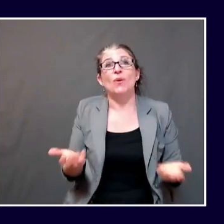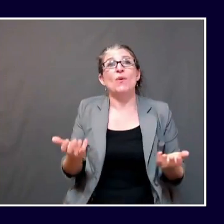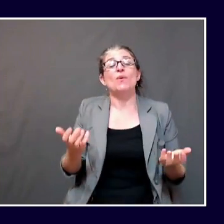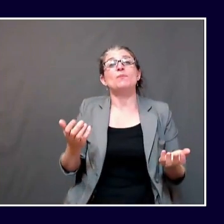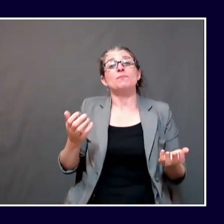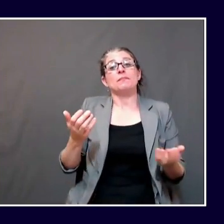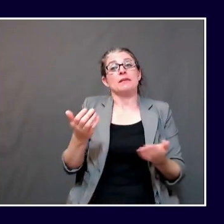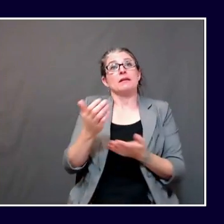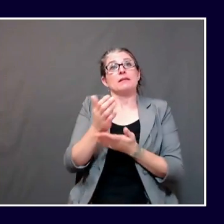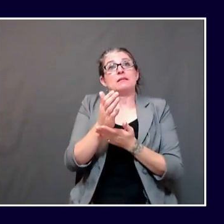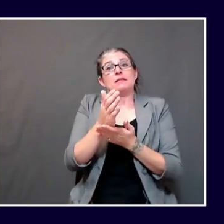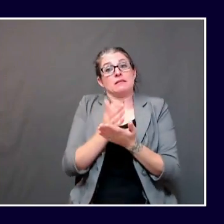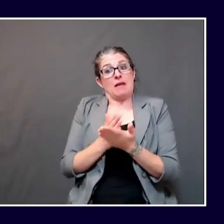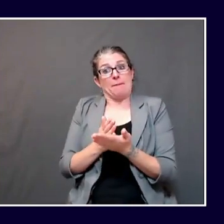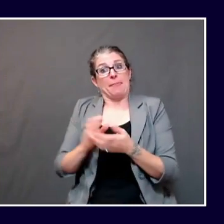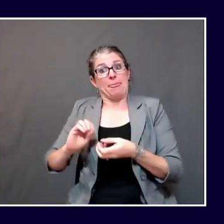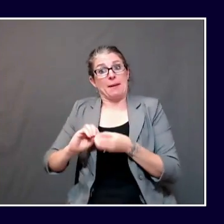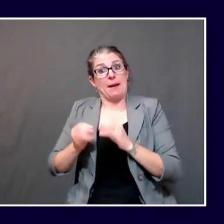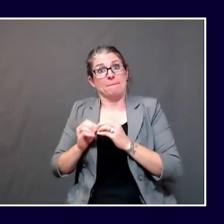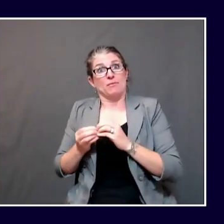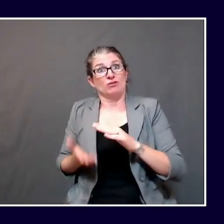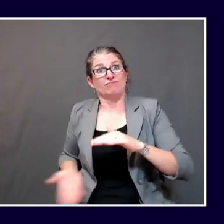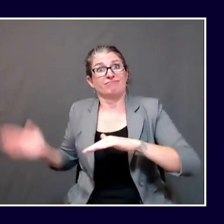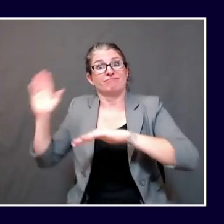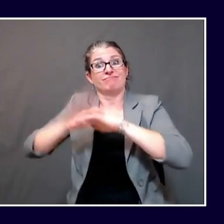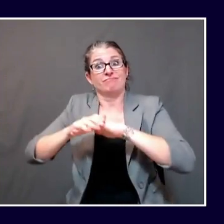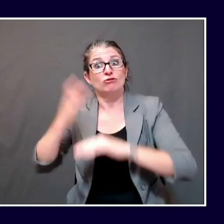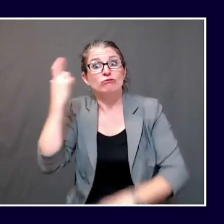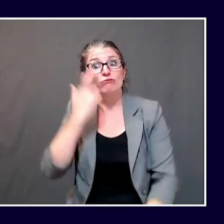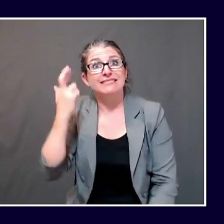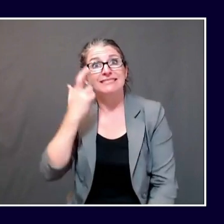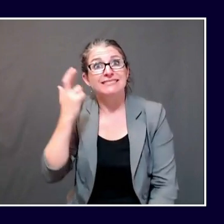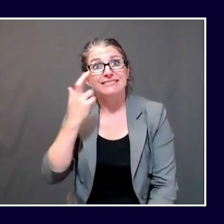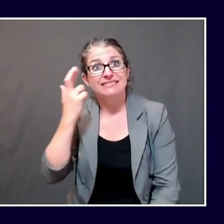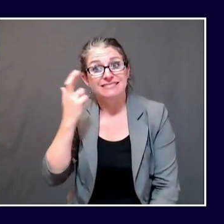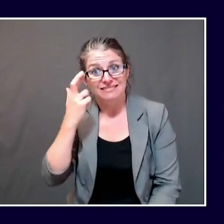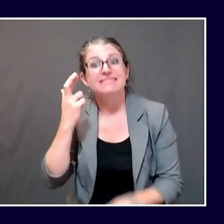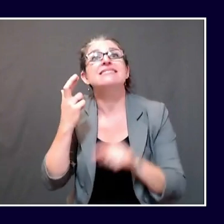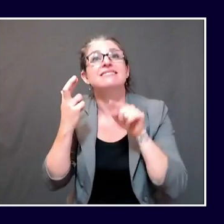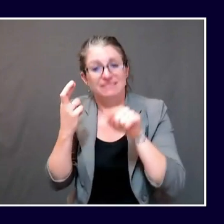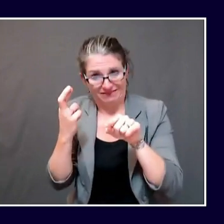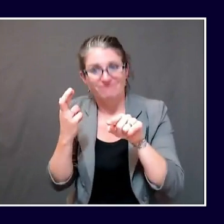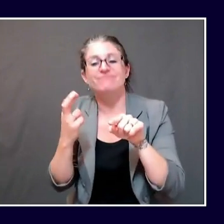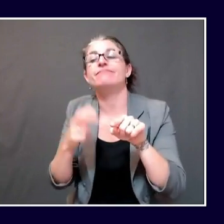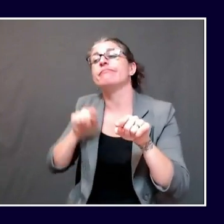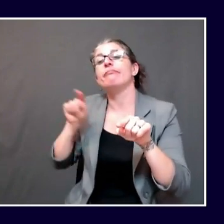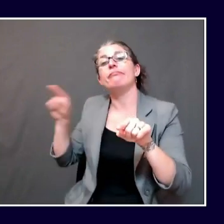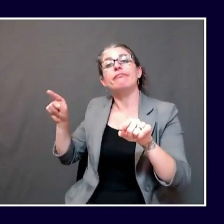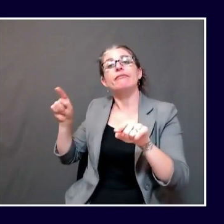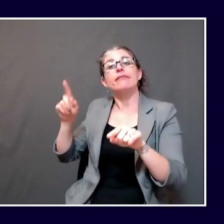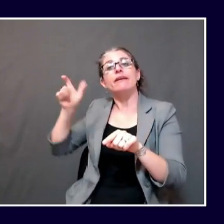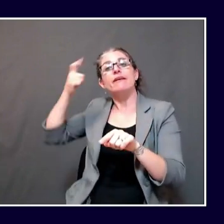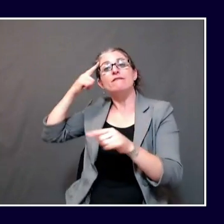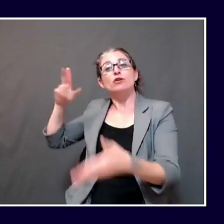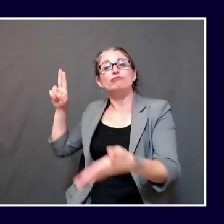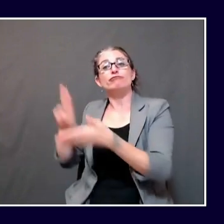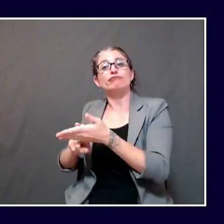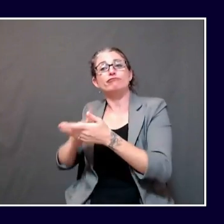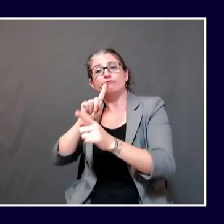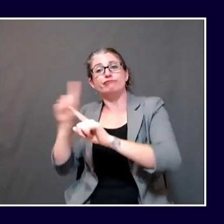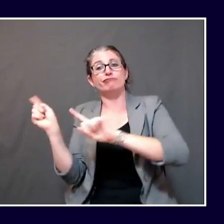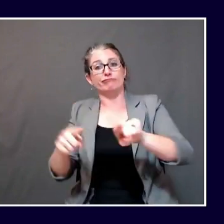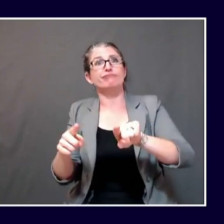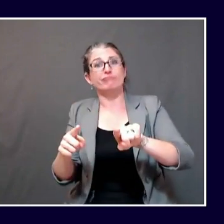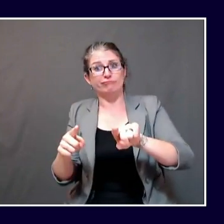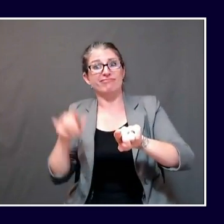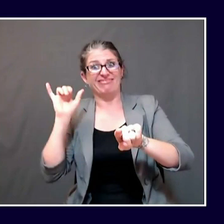in the state over the age of 12 months to get tested, and then the swab and send sites that allow you a place to get tested,